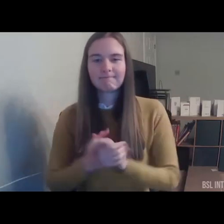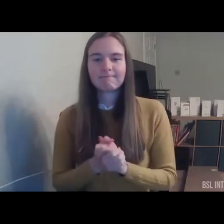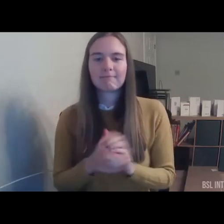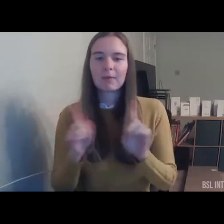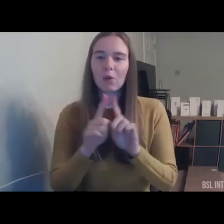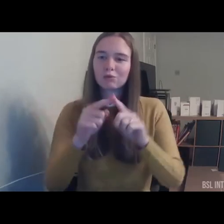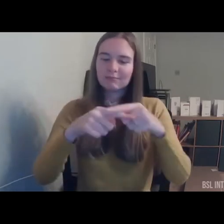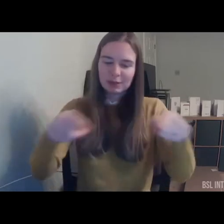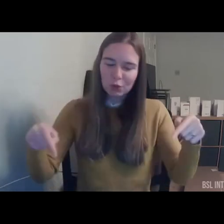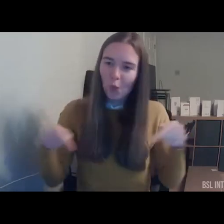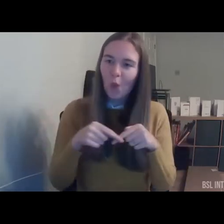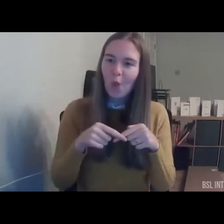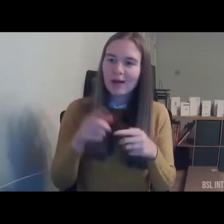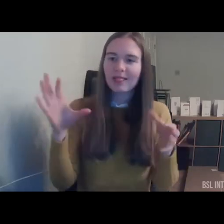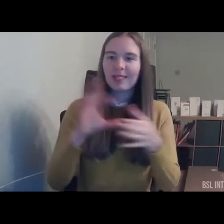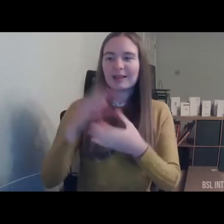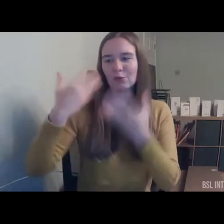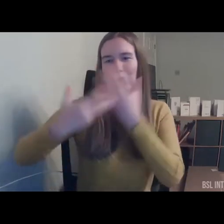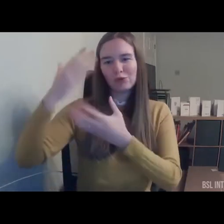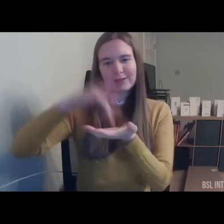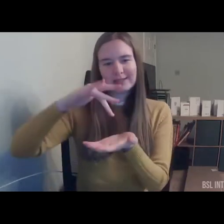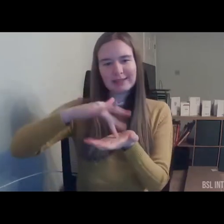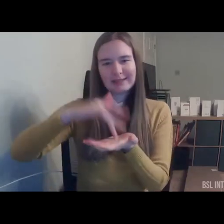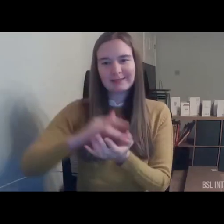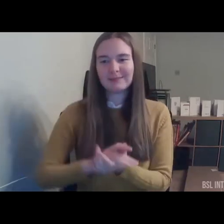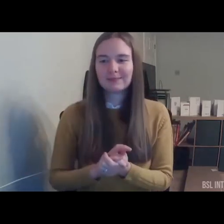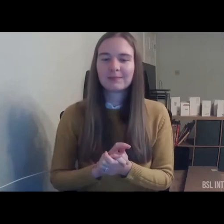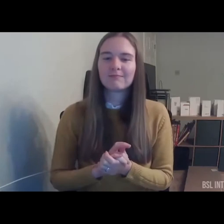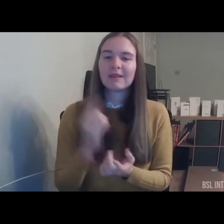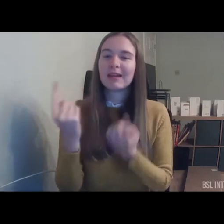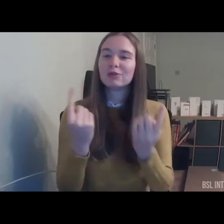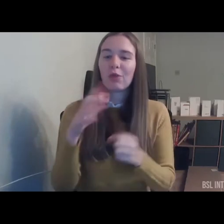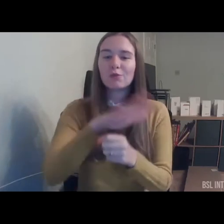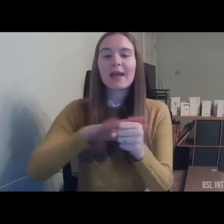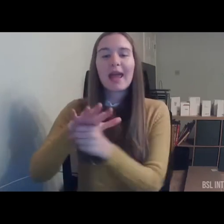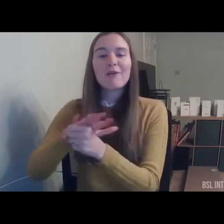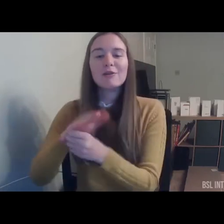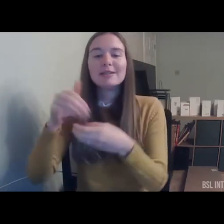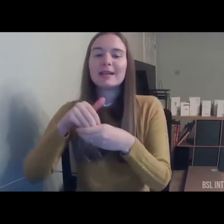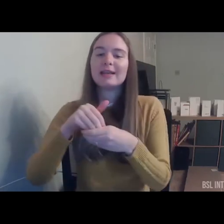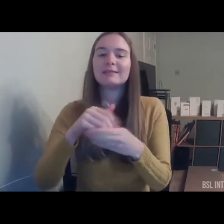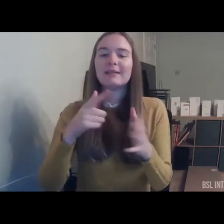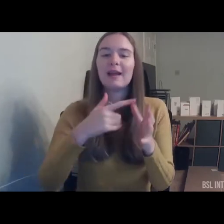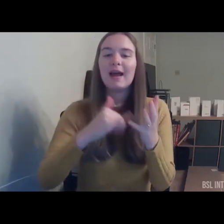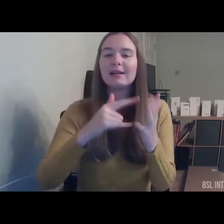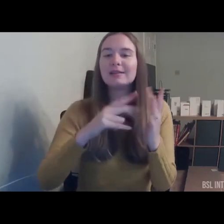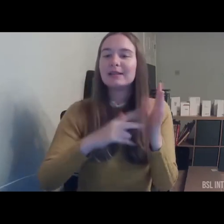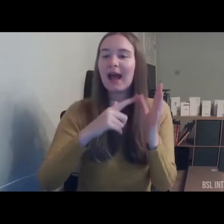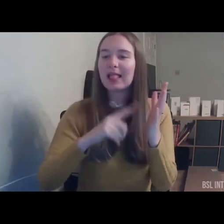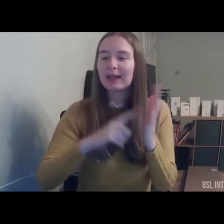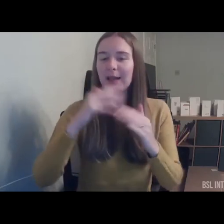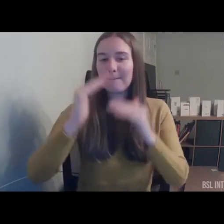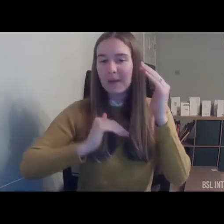around the historic city. So each of those pavilions and within that Arsenal building, there are